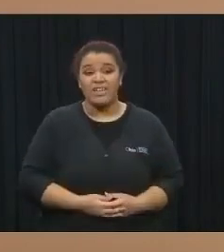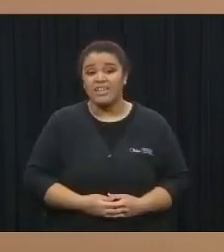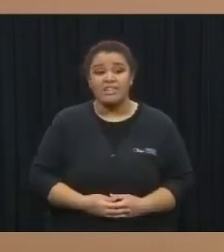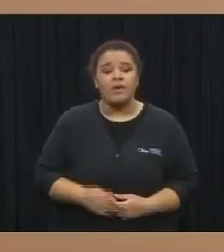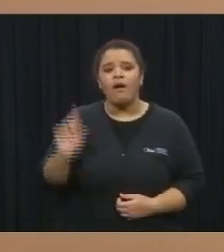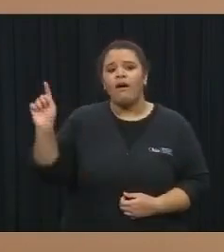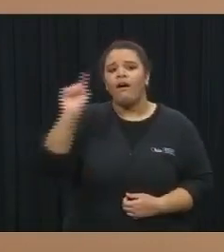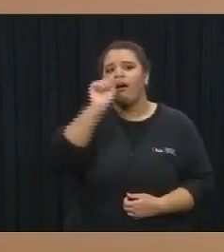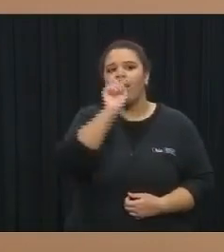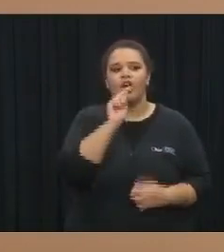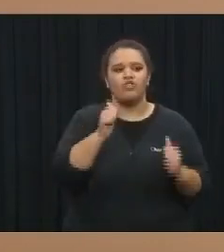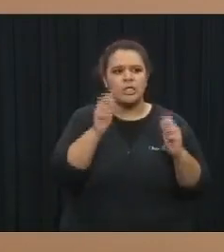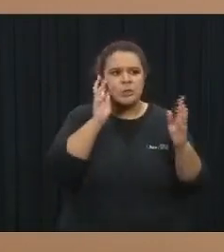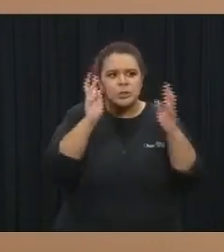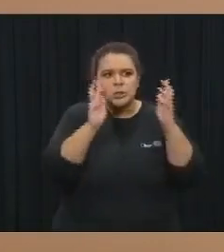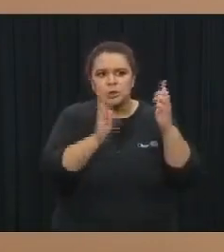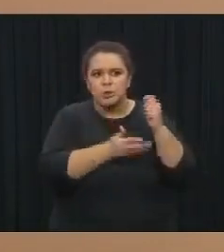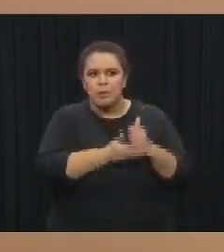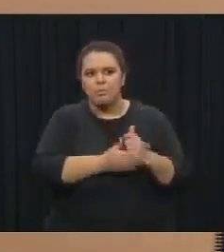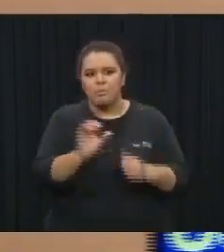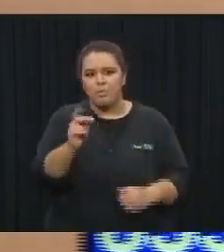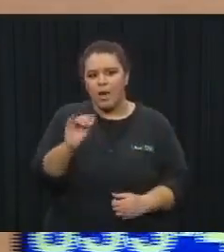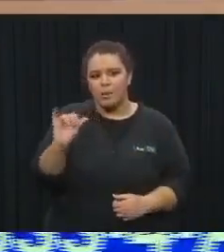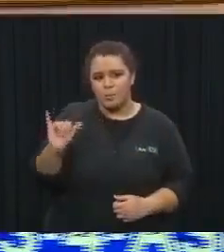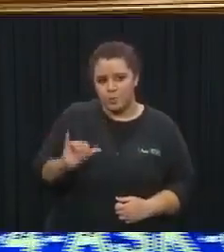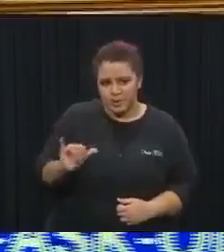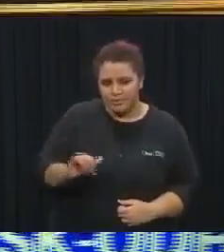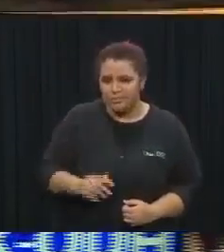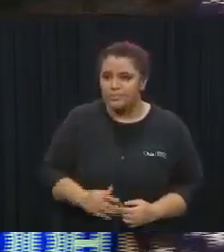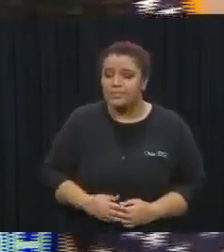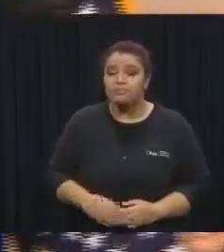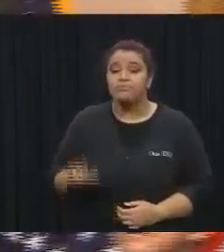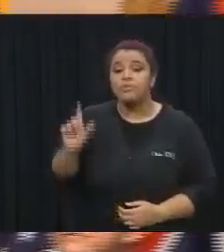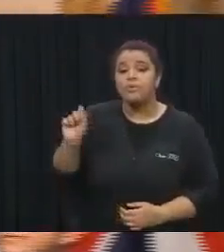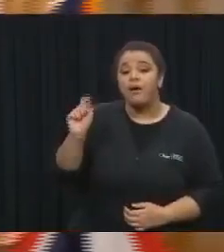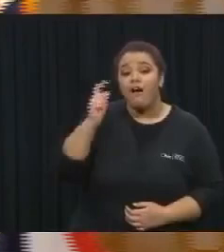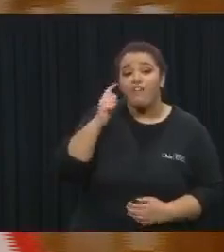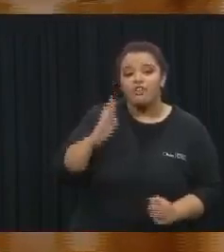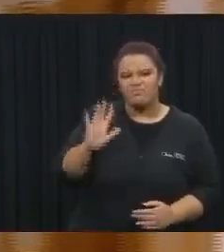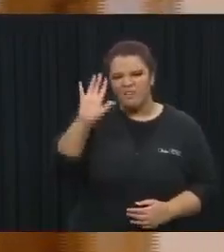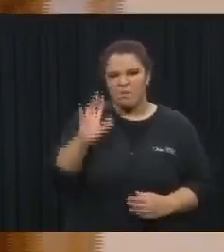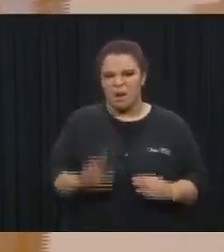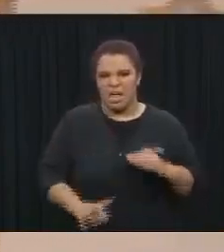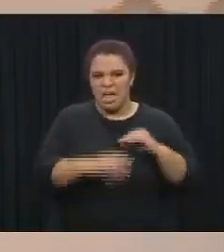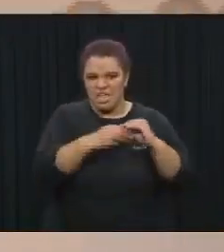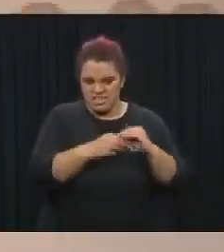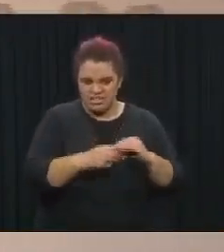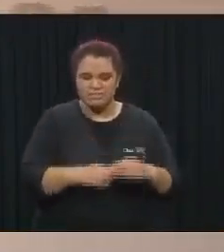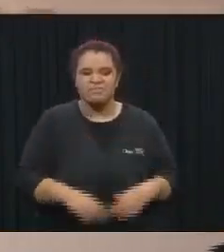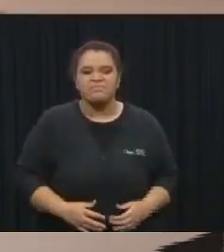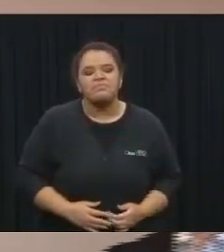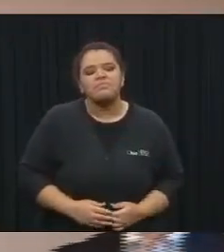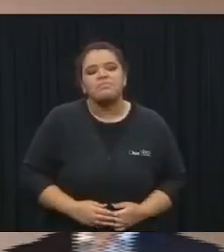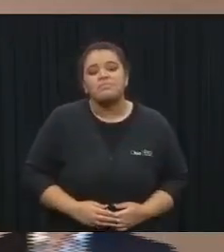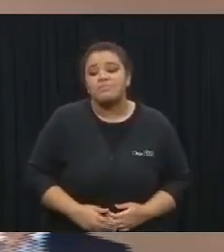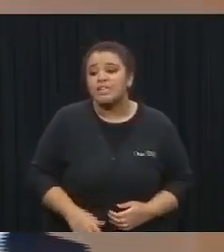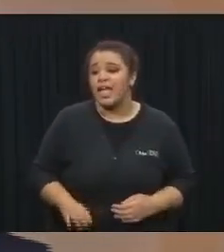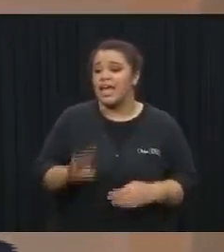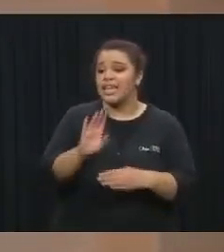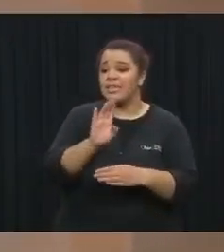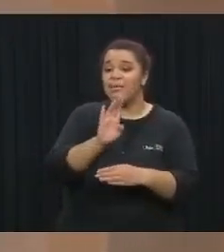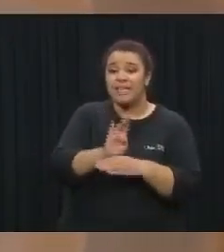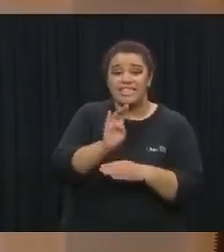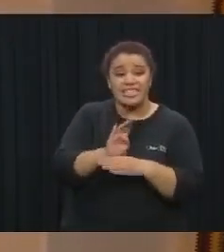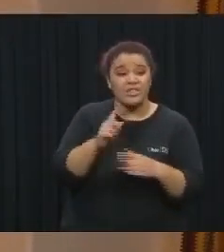So thank you. Yeah, if I could add one more thing to that, I want to thank the businesses who are contacting us and who